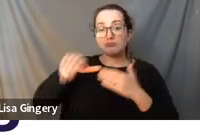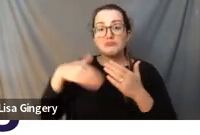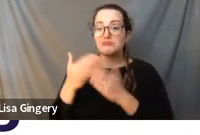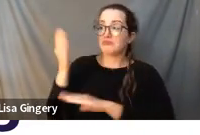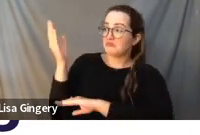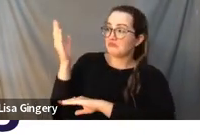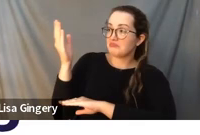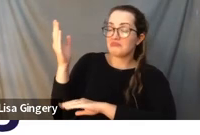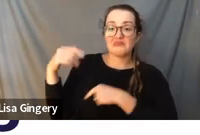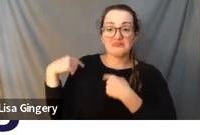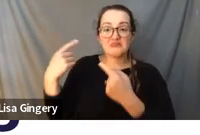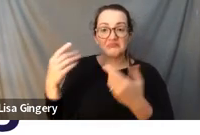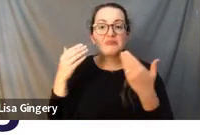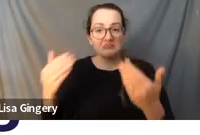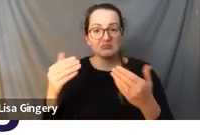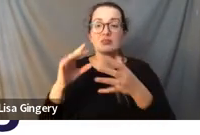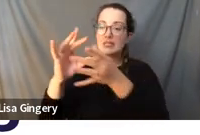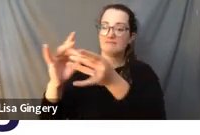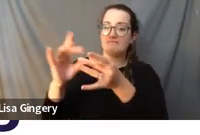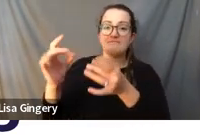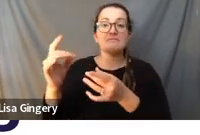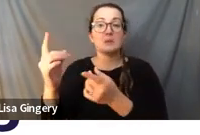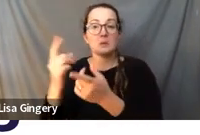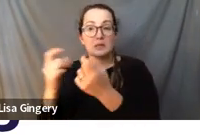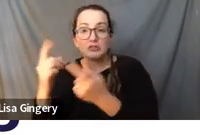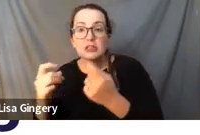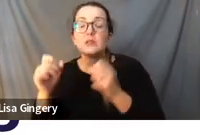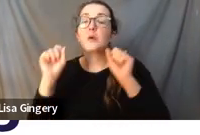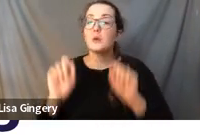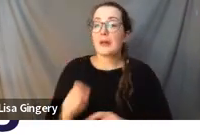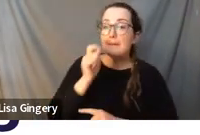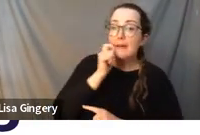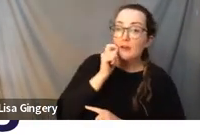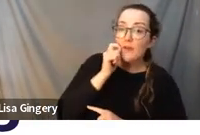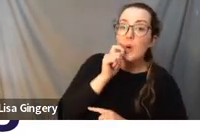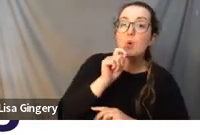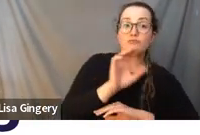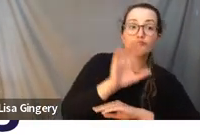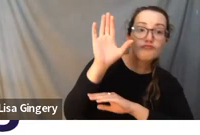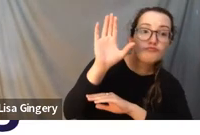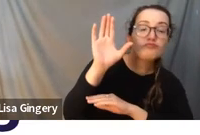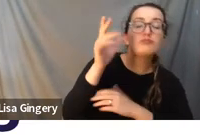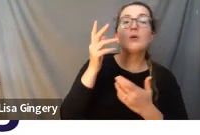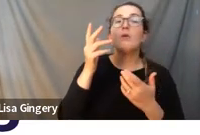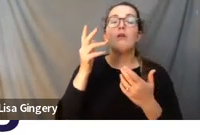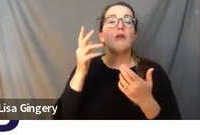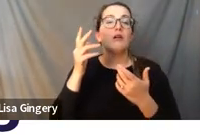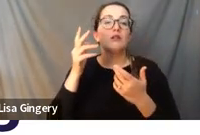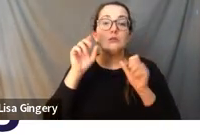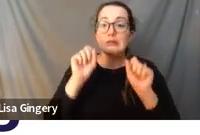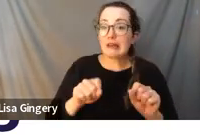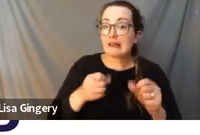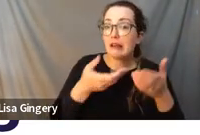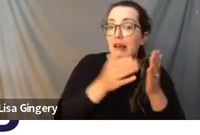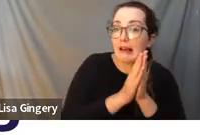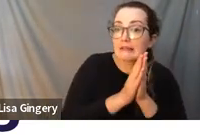to be interactive. You can feel free to unmute your microphone and chime in with a chat or a question. You can raise